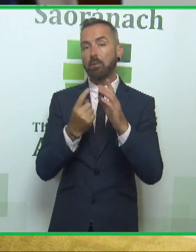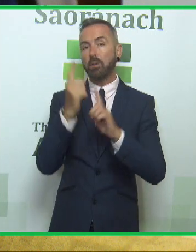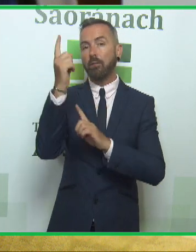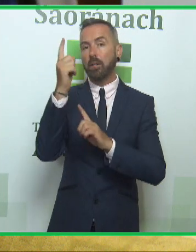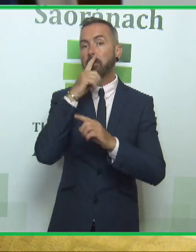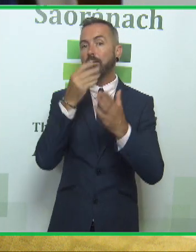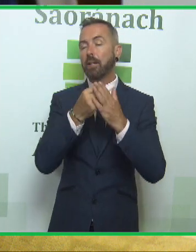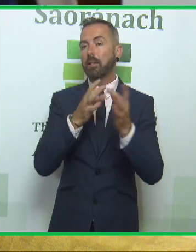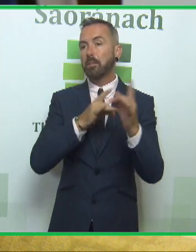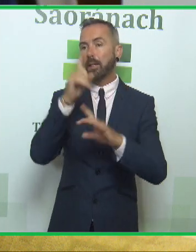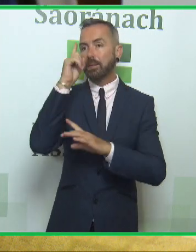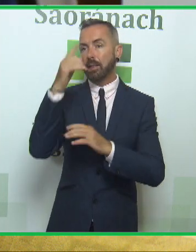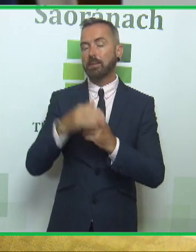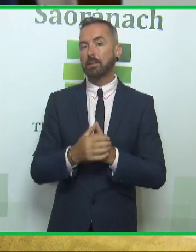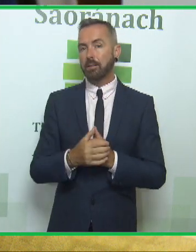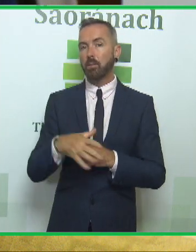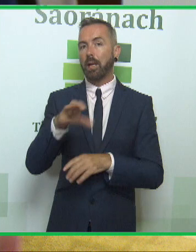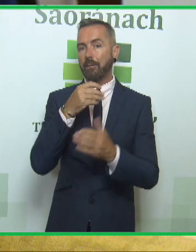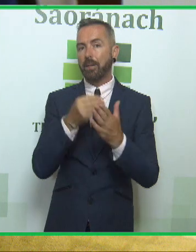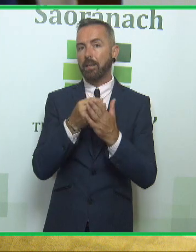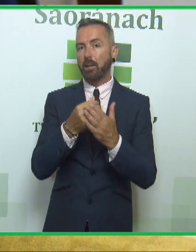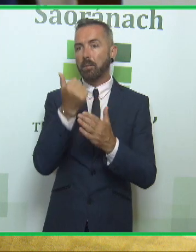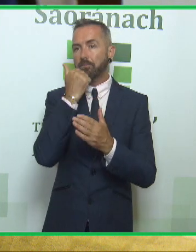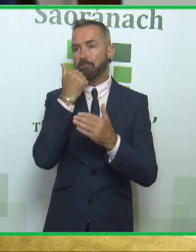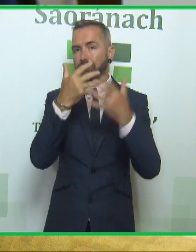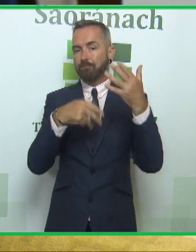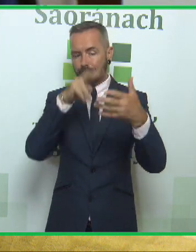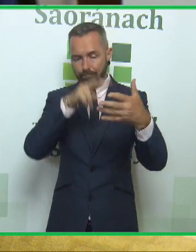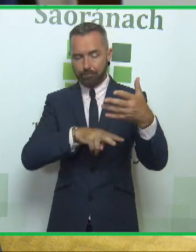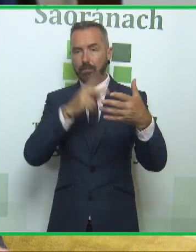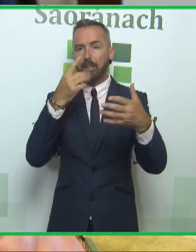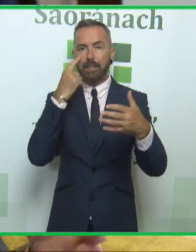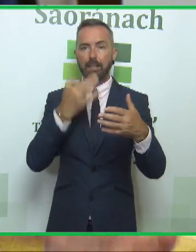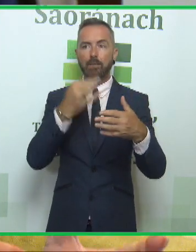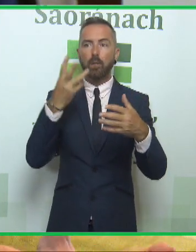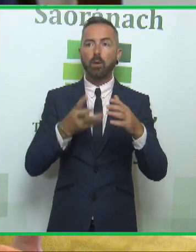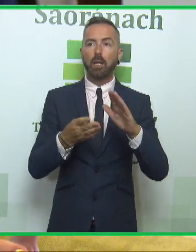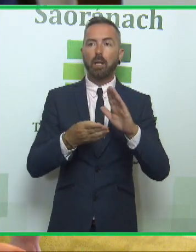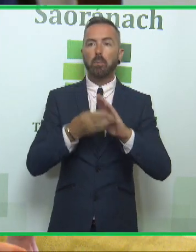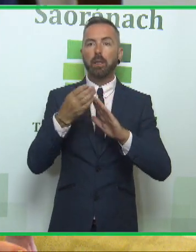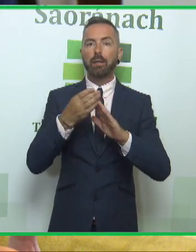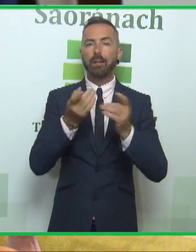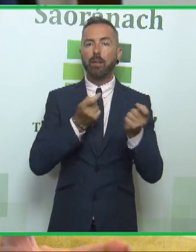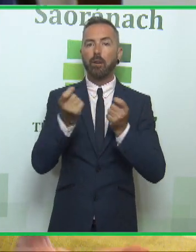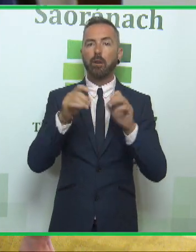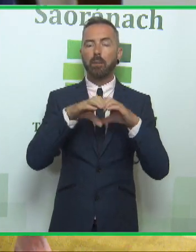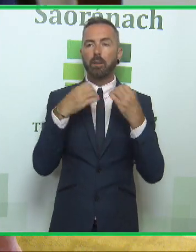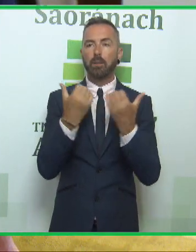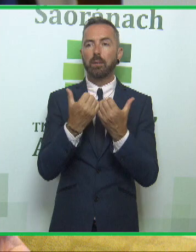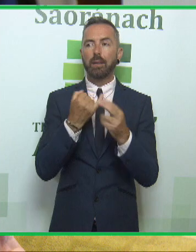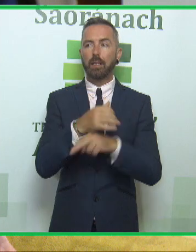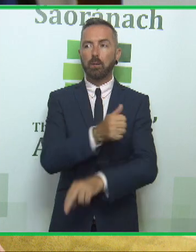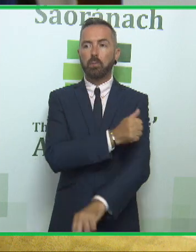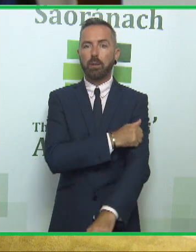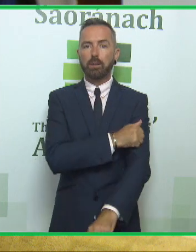makes sense. We have the economical studies that look at whether we build a therapeutic community in a prison and